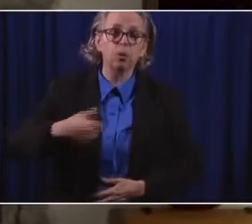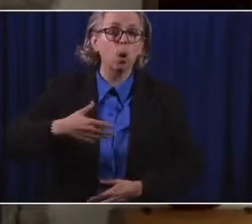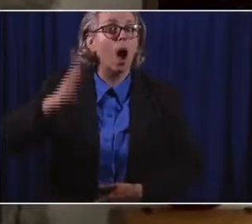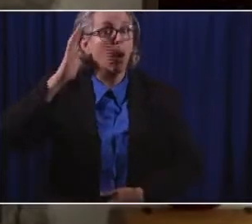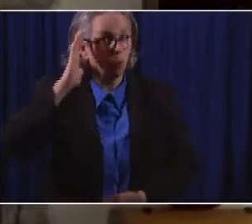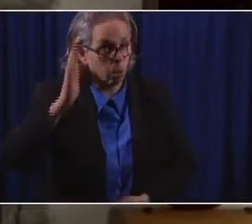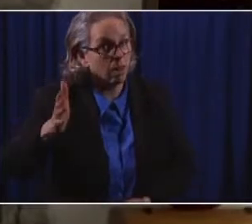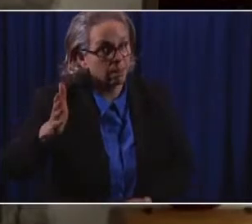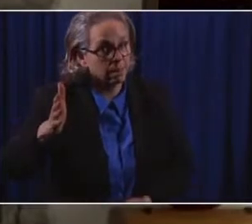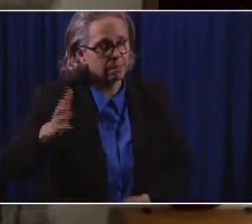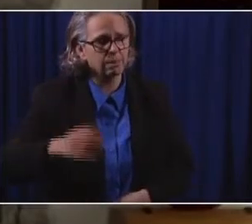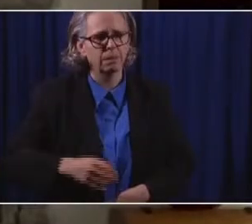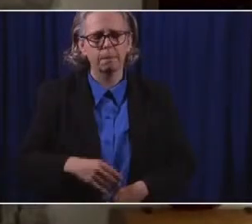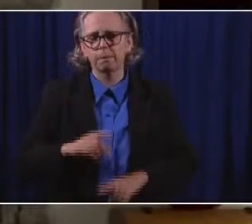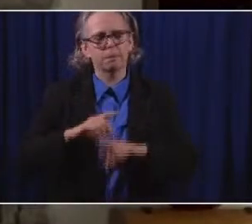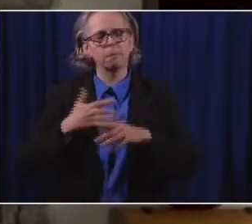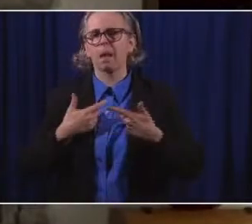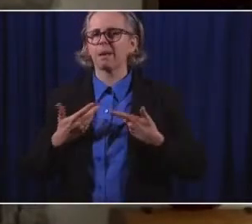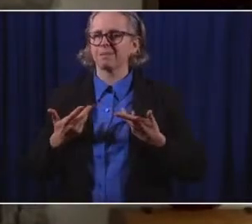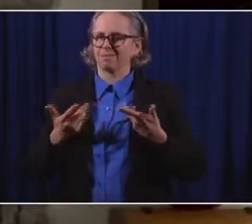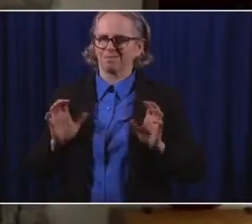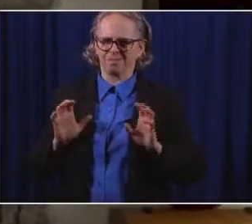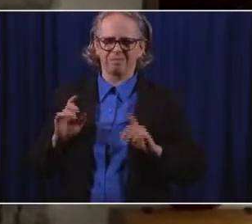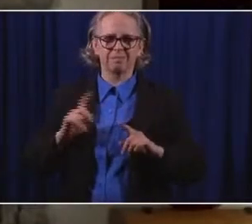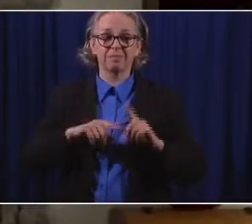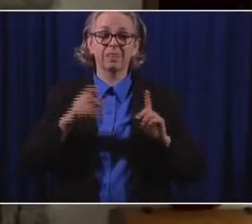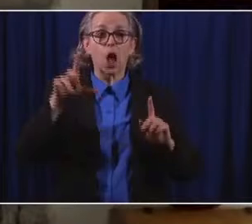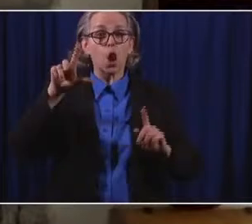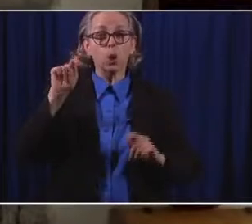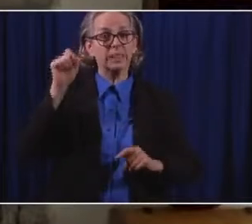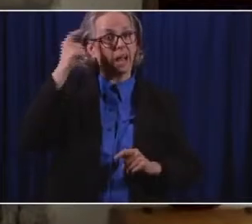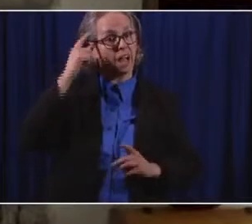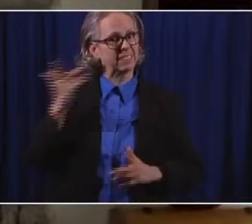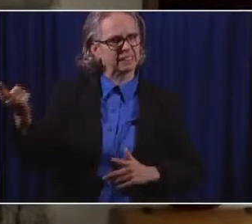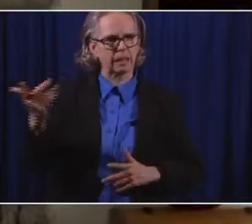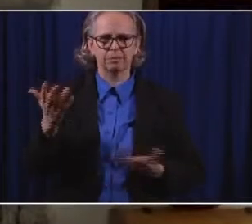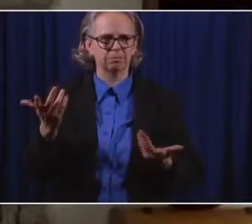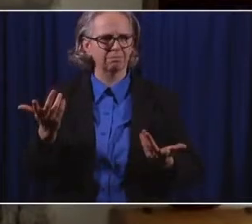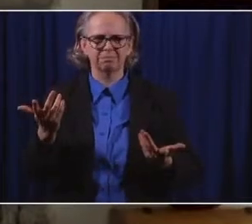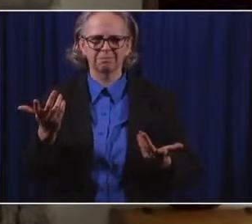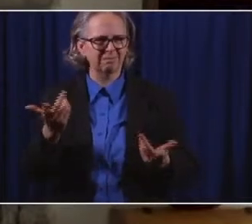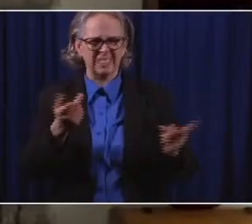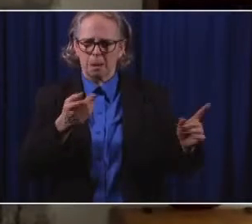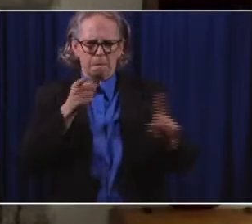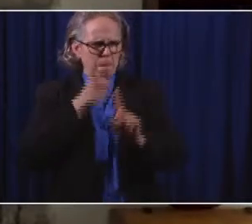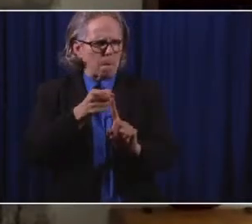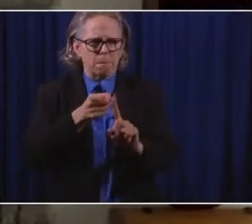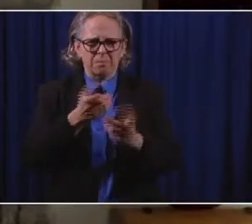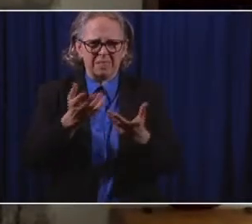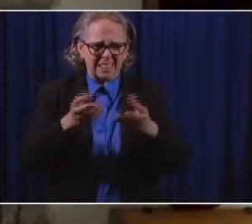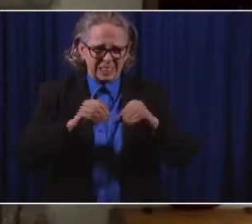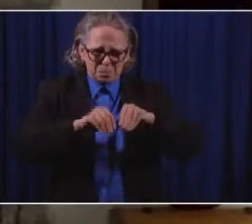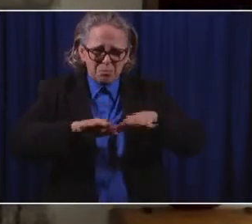Husted said, and he's spot on, that where we're seeing the spread, the big spread at